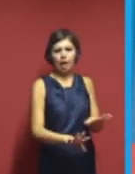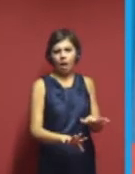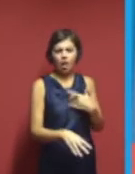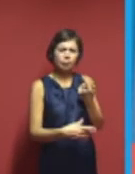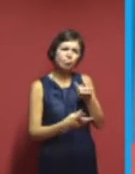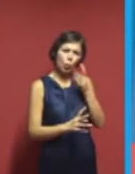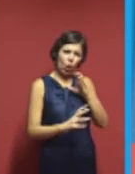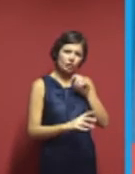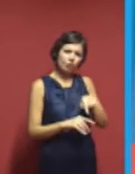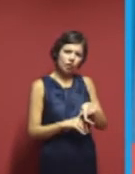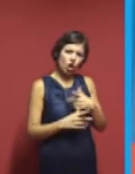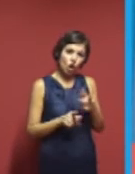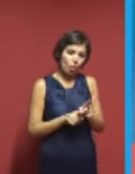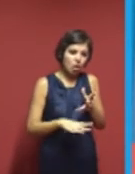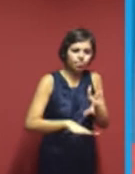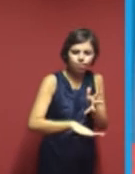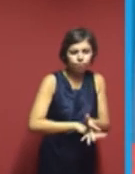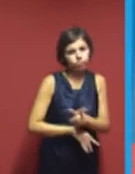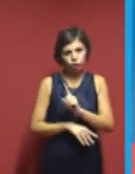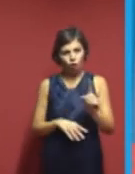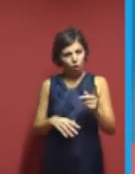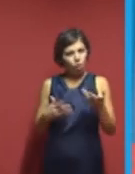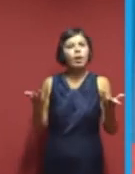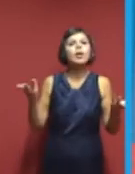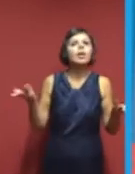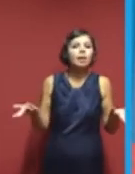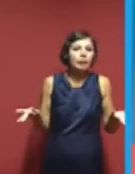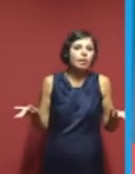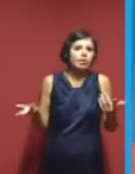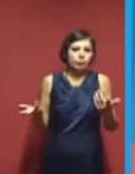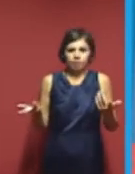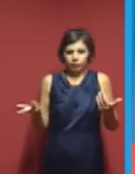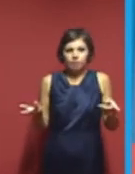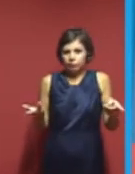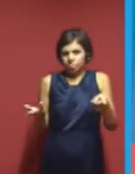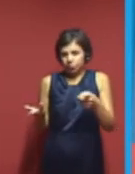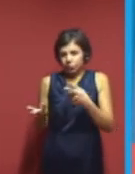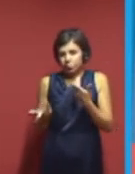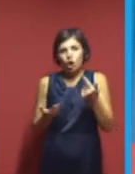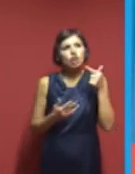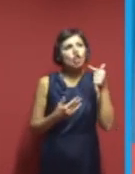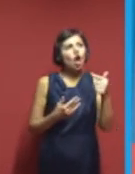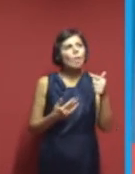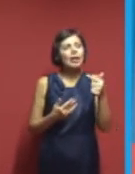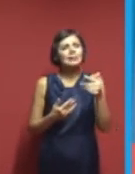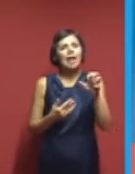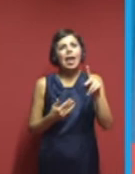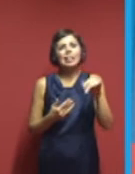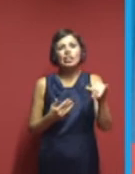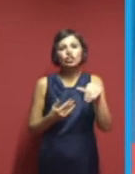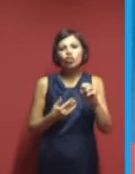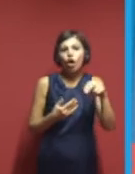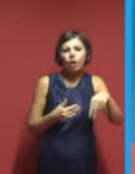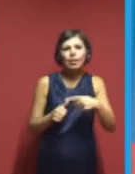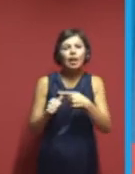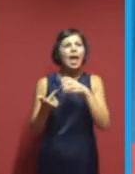been extremely successful. Edison, Wozniak, Erickson, Alexander Graham Bell, and more were all supporters of Montessori.